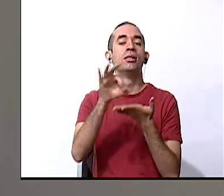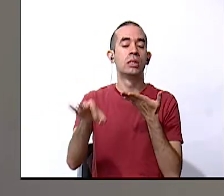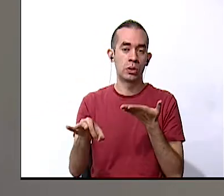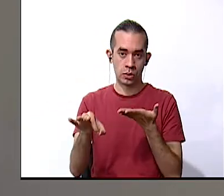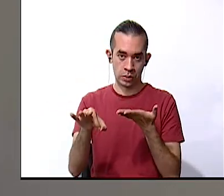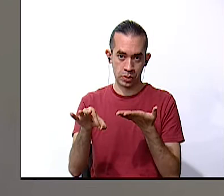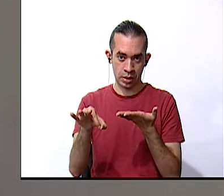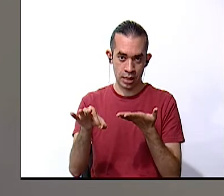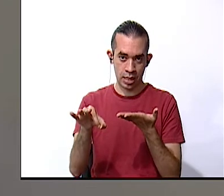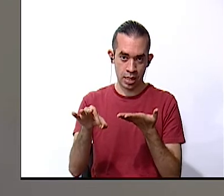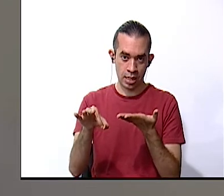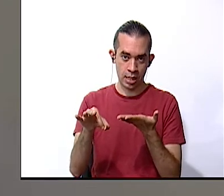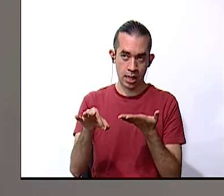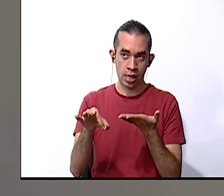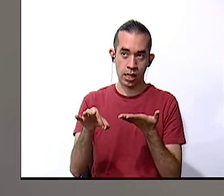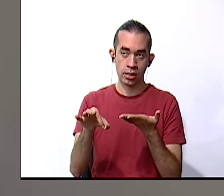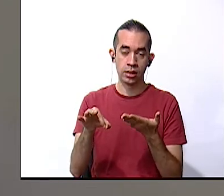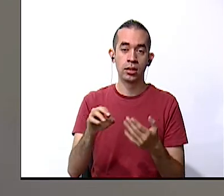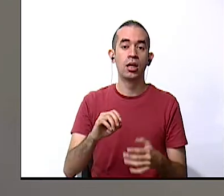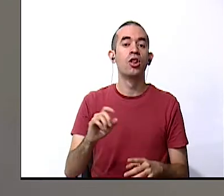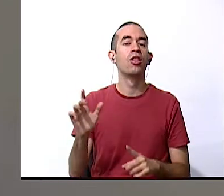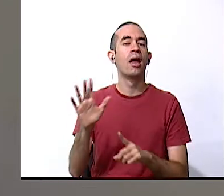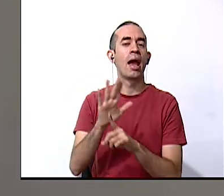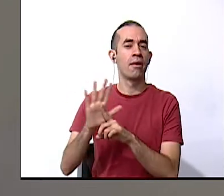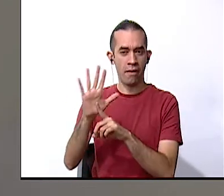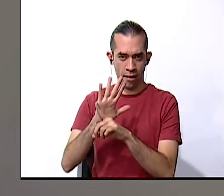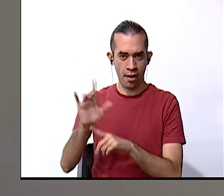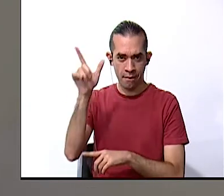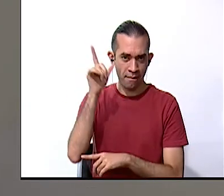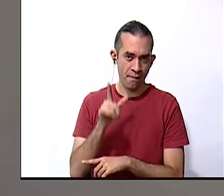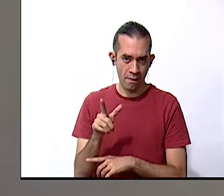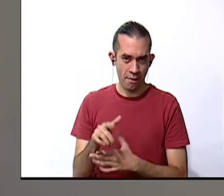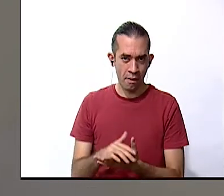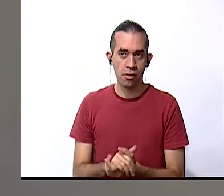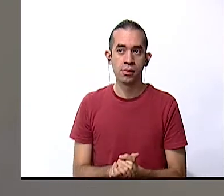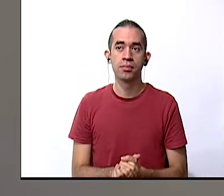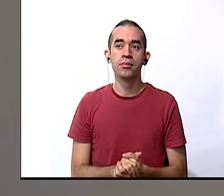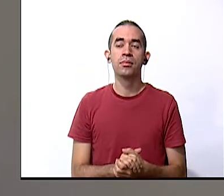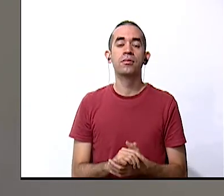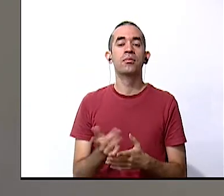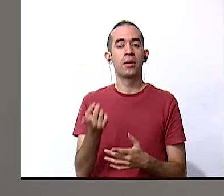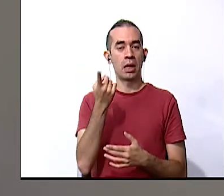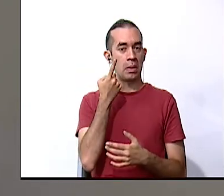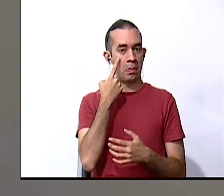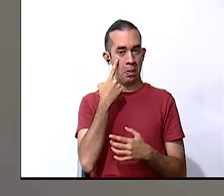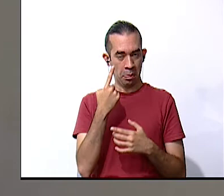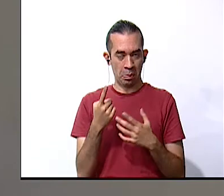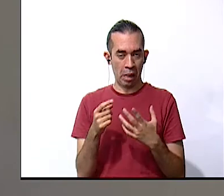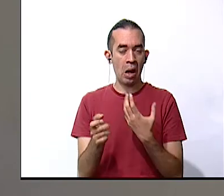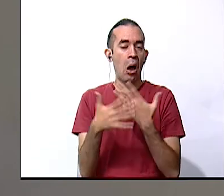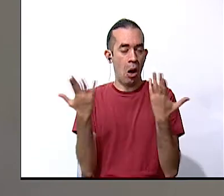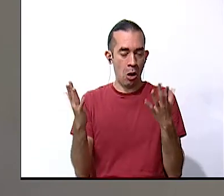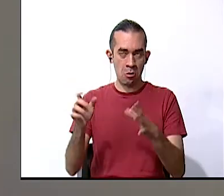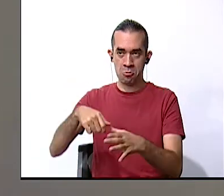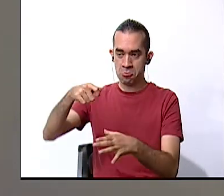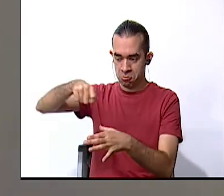in Arita, Simon. My family is ready with the emergency kit in case of a natural